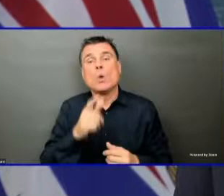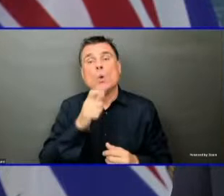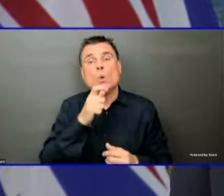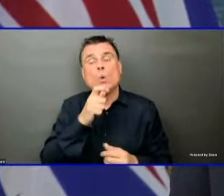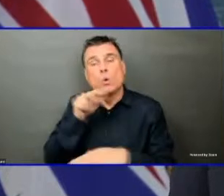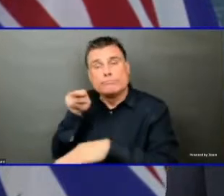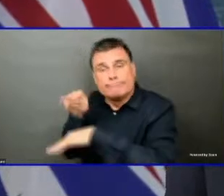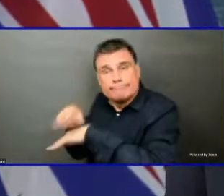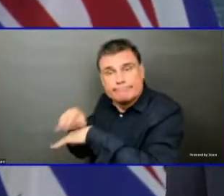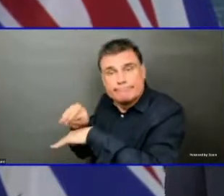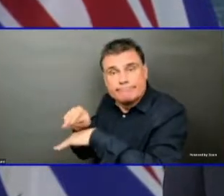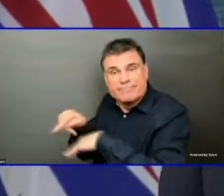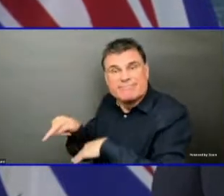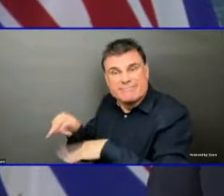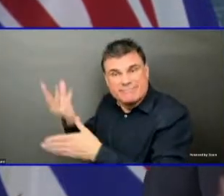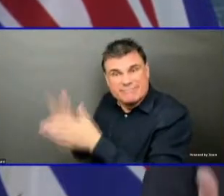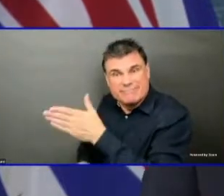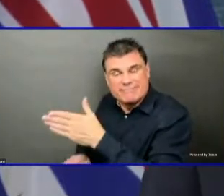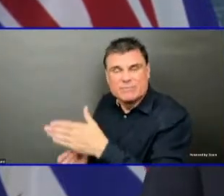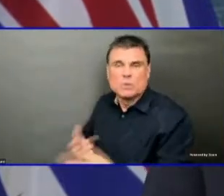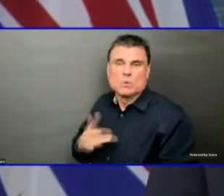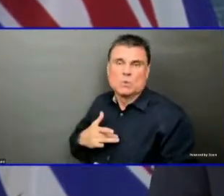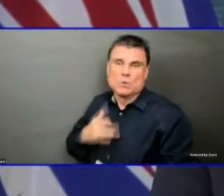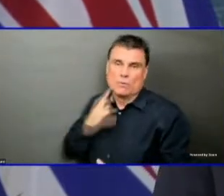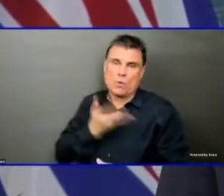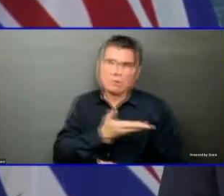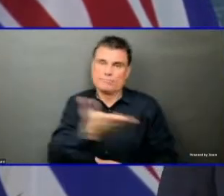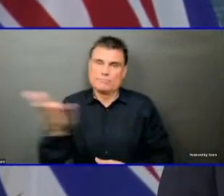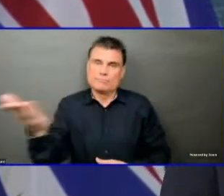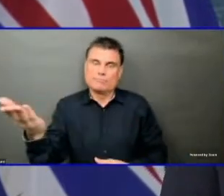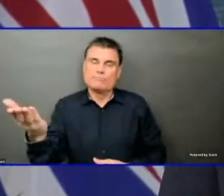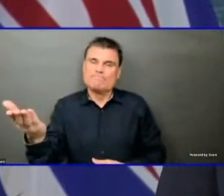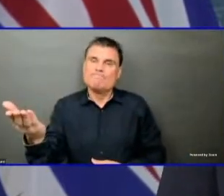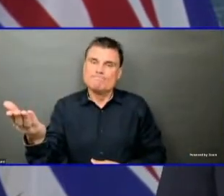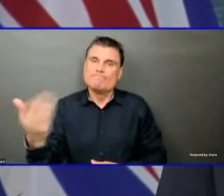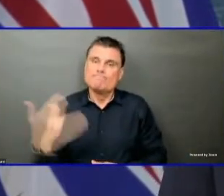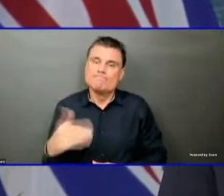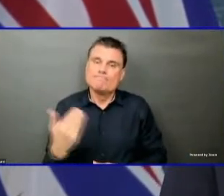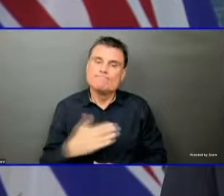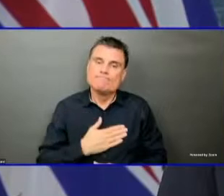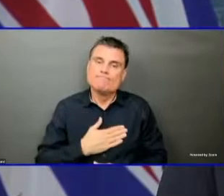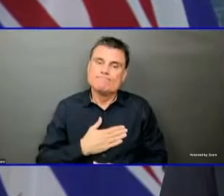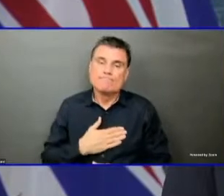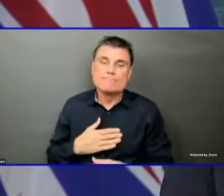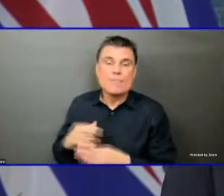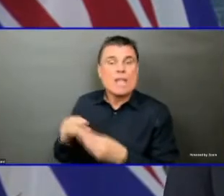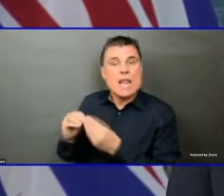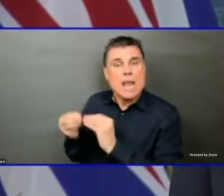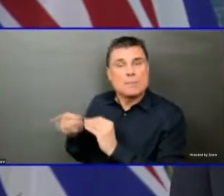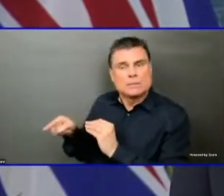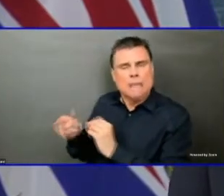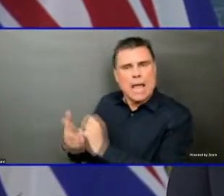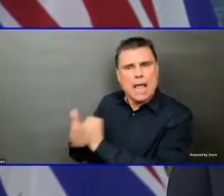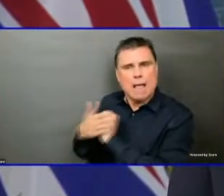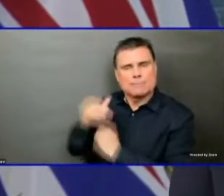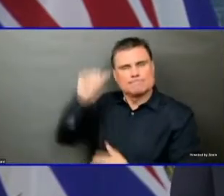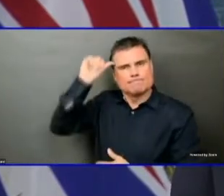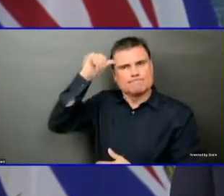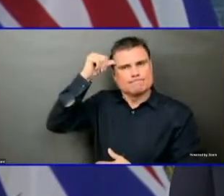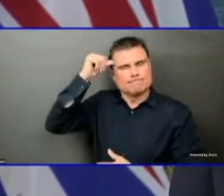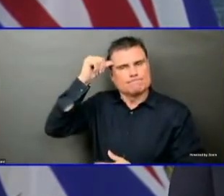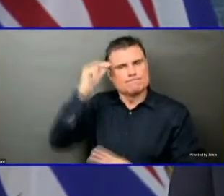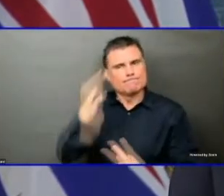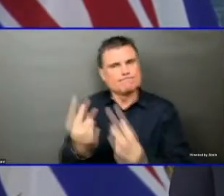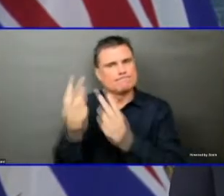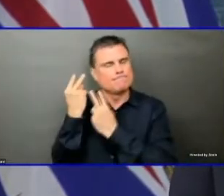pandemic. And they remind us as well of the need, and all of our need, to continue our work to stop transmission